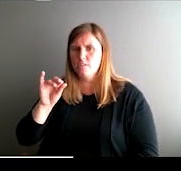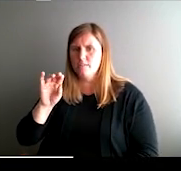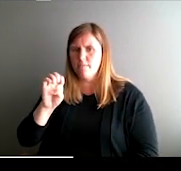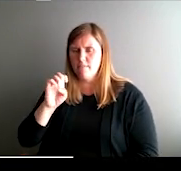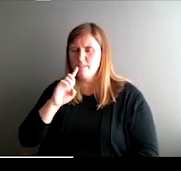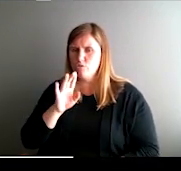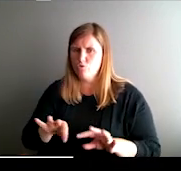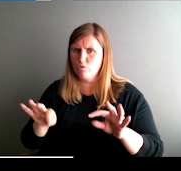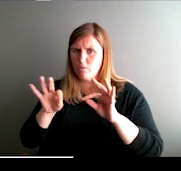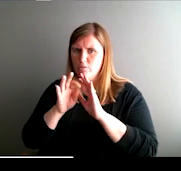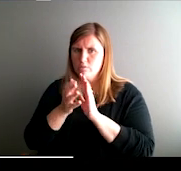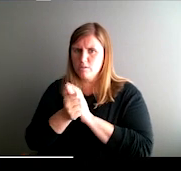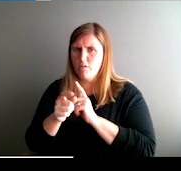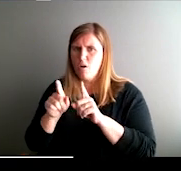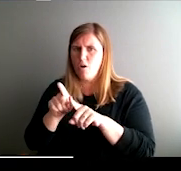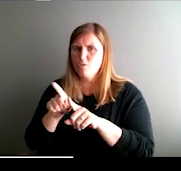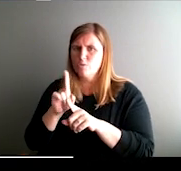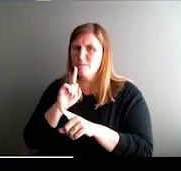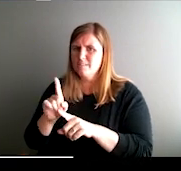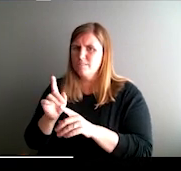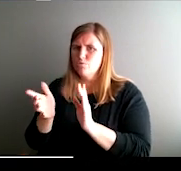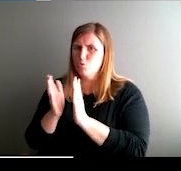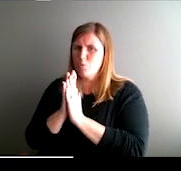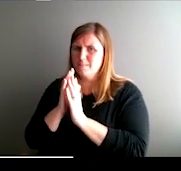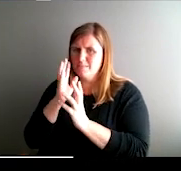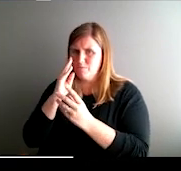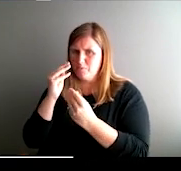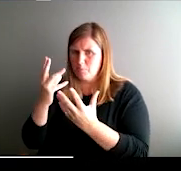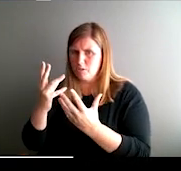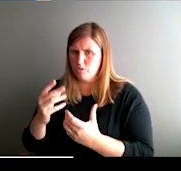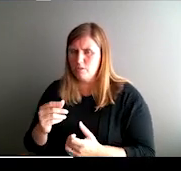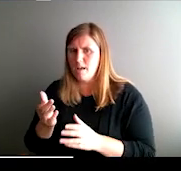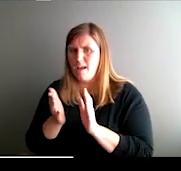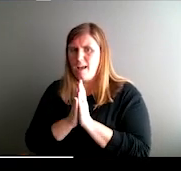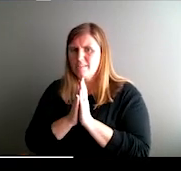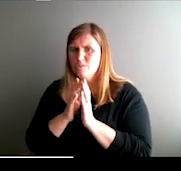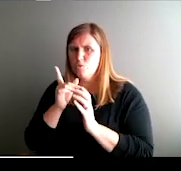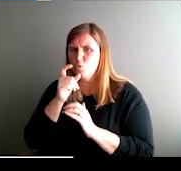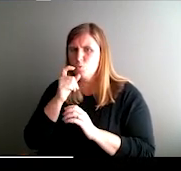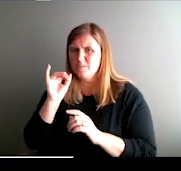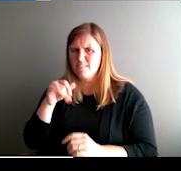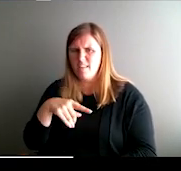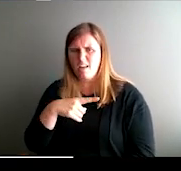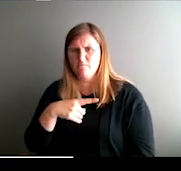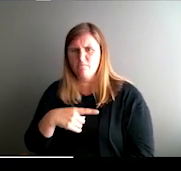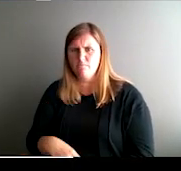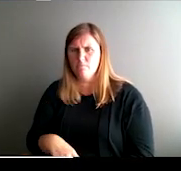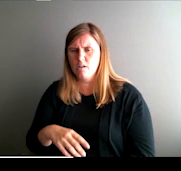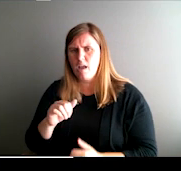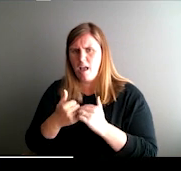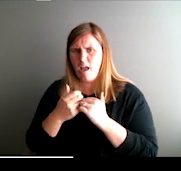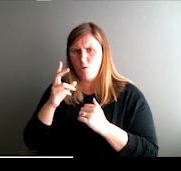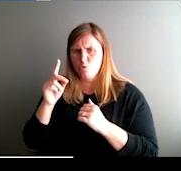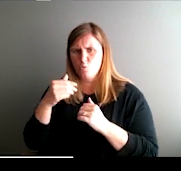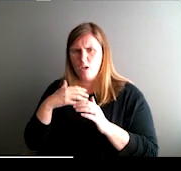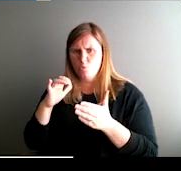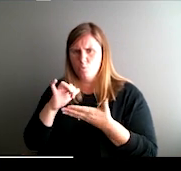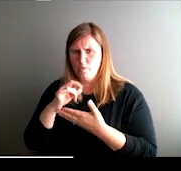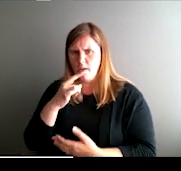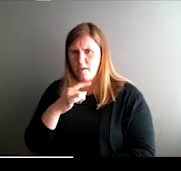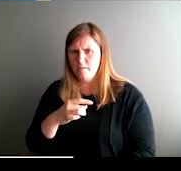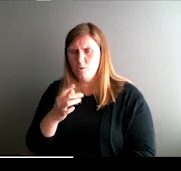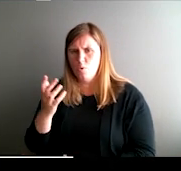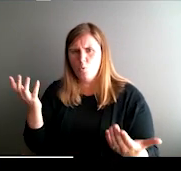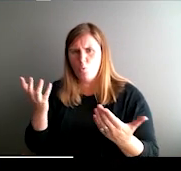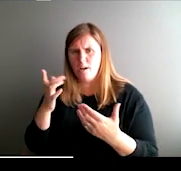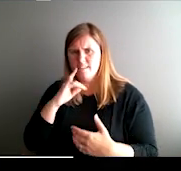as is requesting information. Asking, who is that? How do I do this?